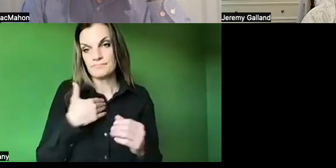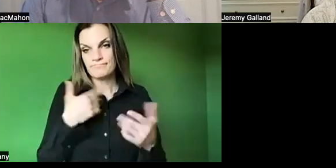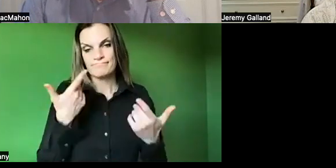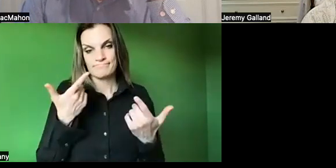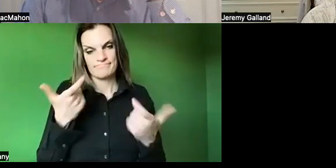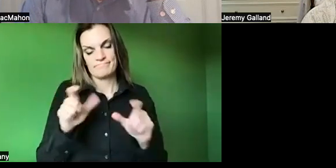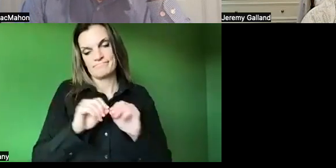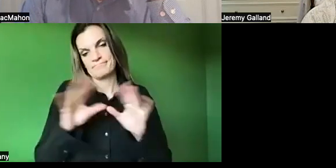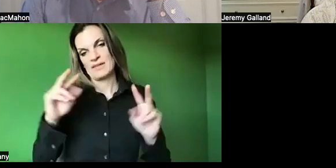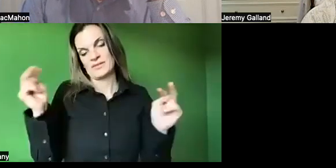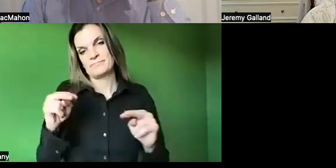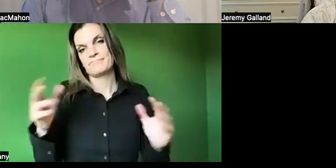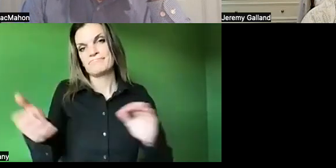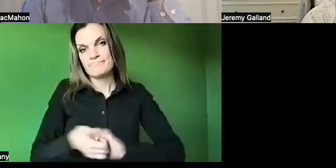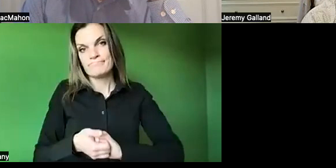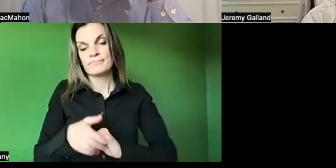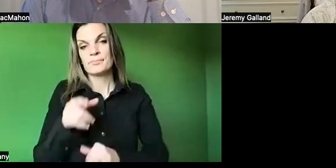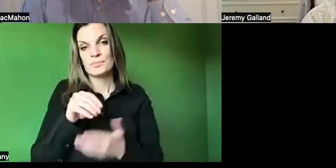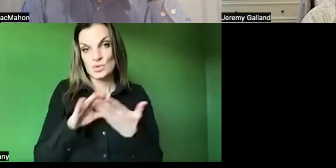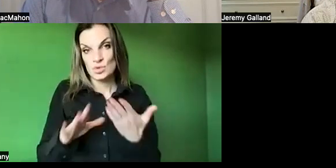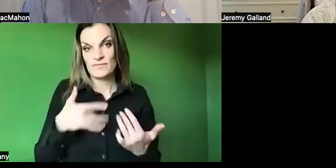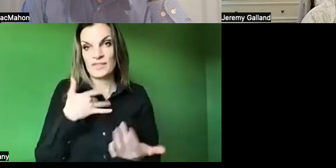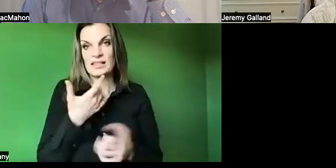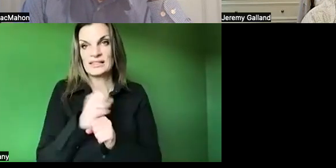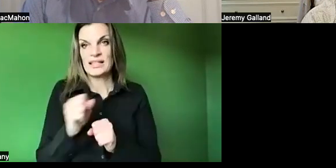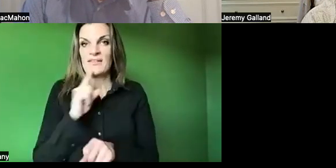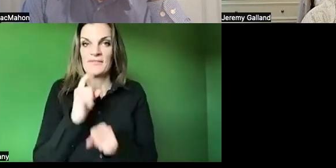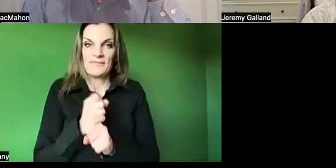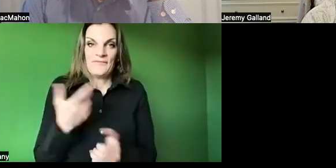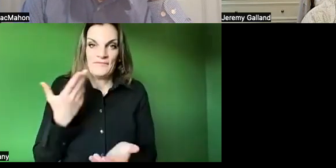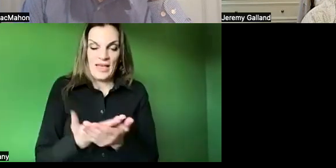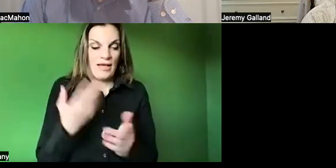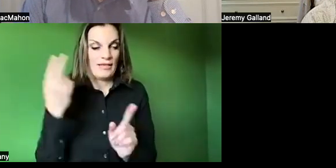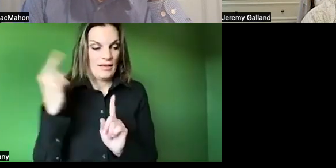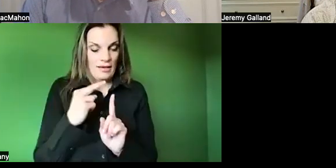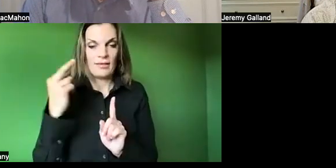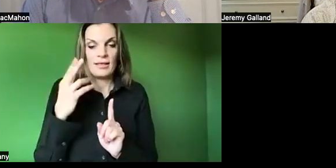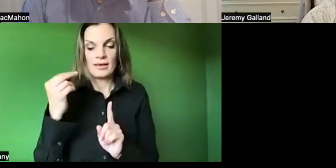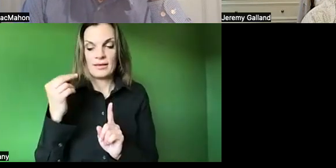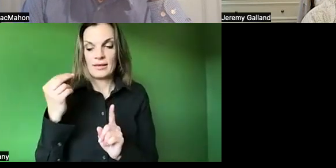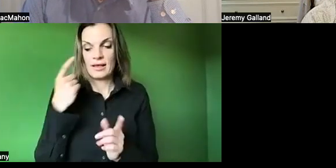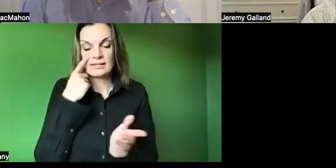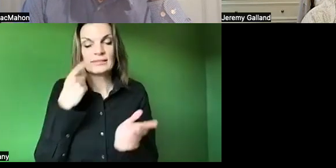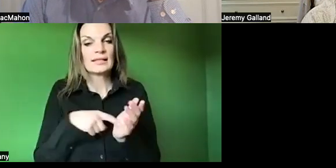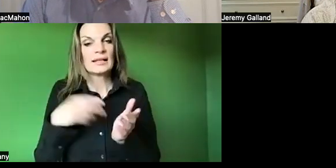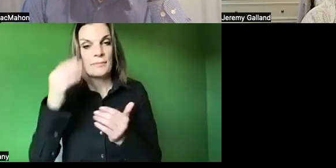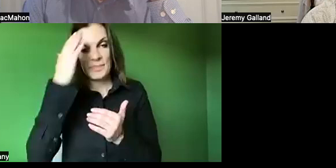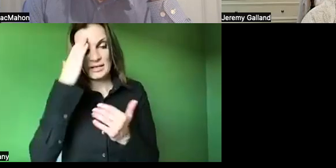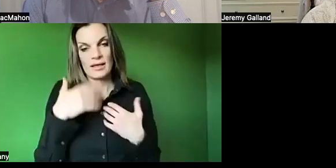children, students feeling safe, validated, and seen, and mental health.